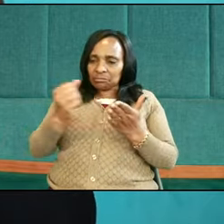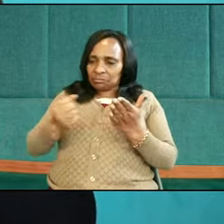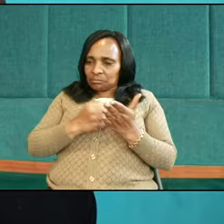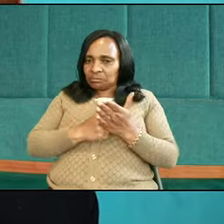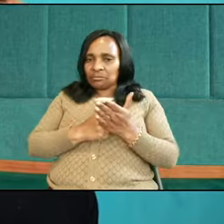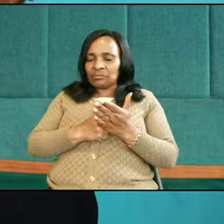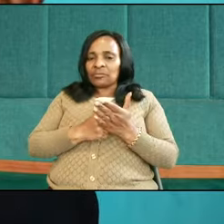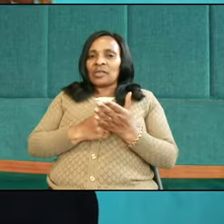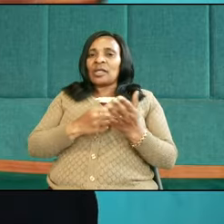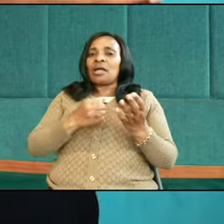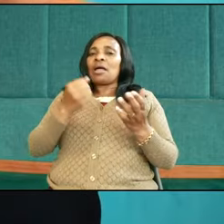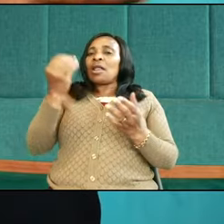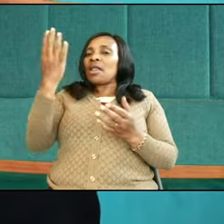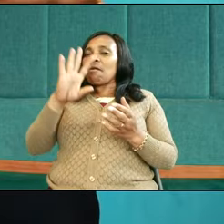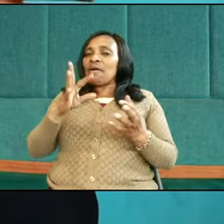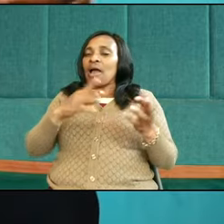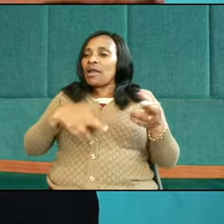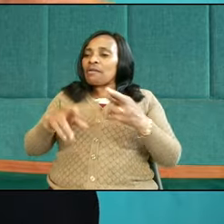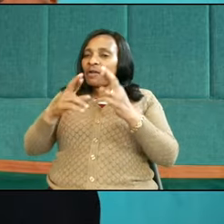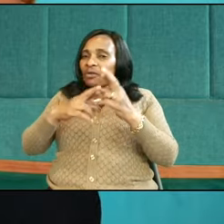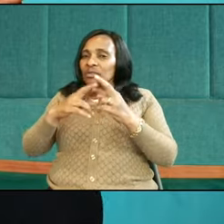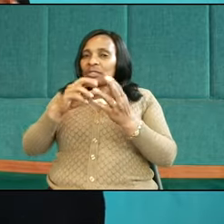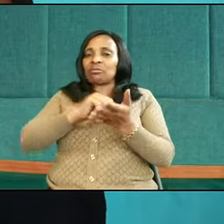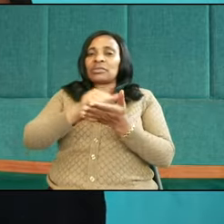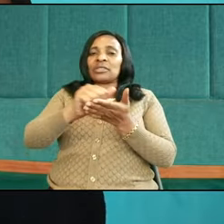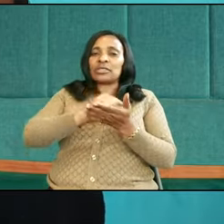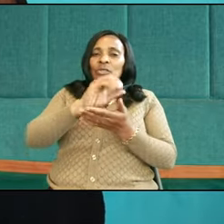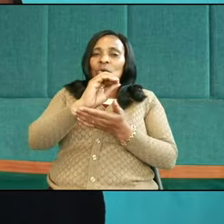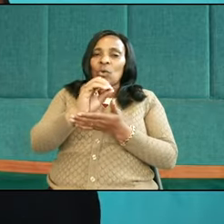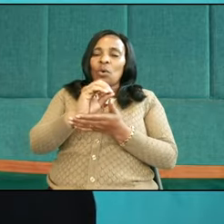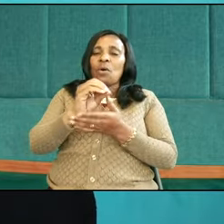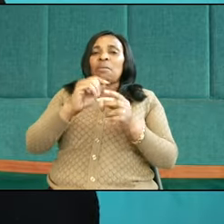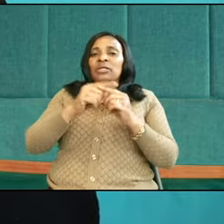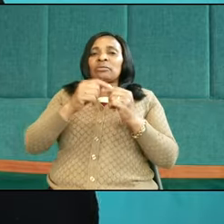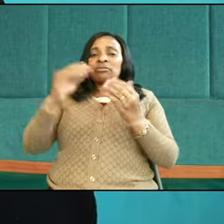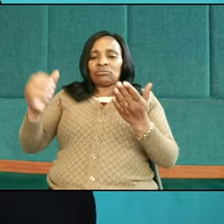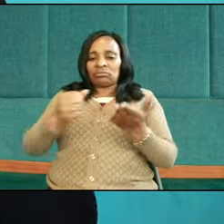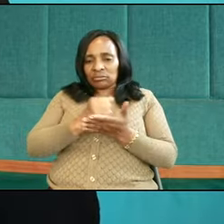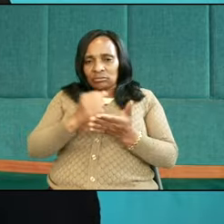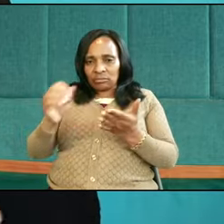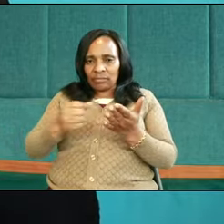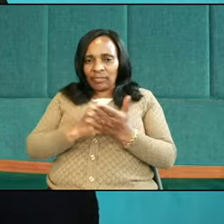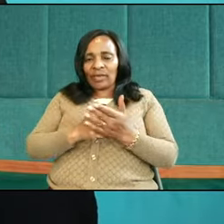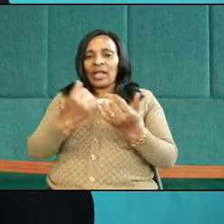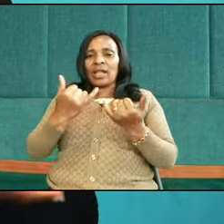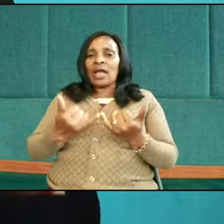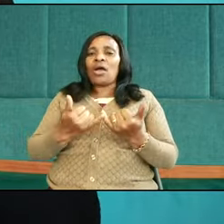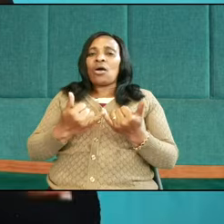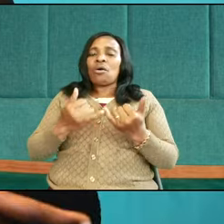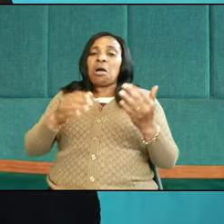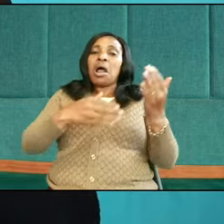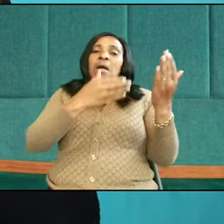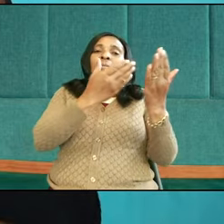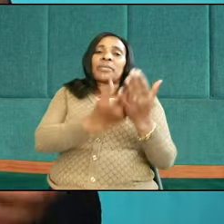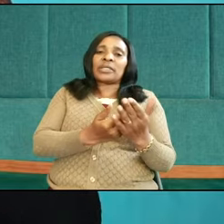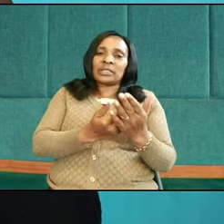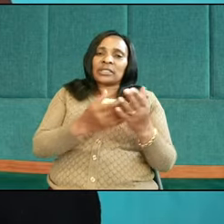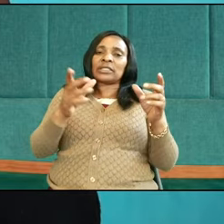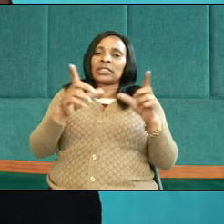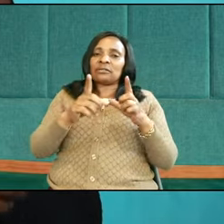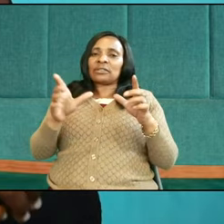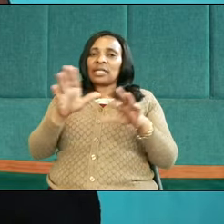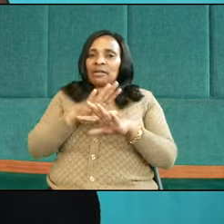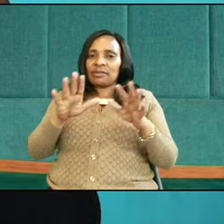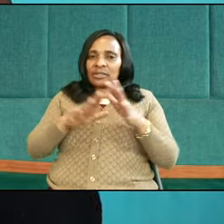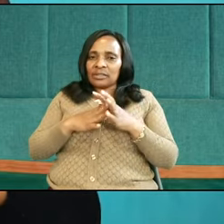I never went to River Road and printed them, you know? yeah, of course. They have to verify that. Yeah. So that very day I went to submit my certificates